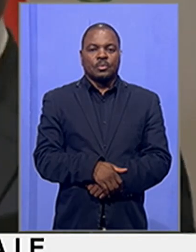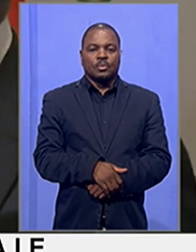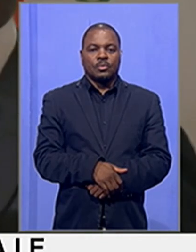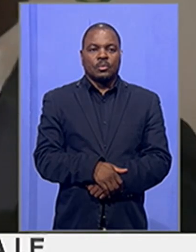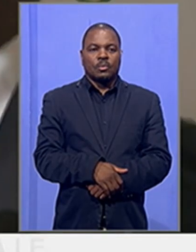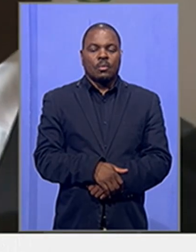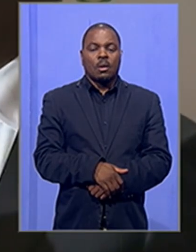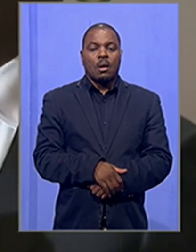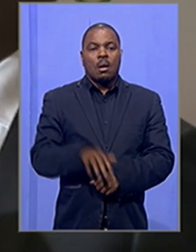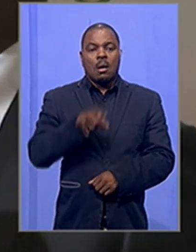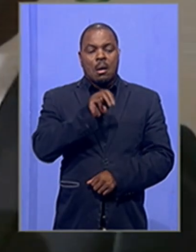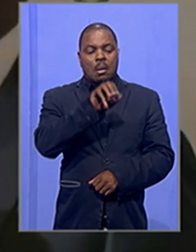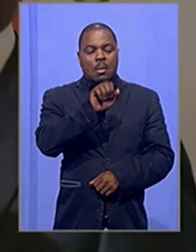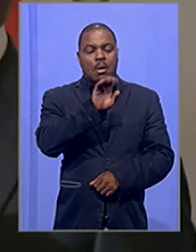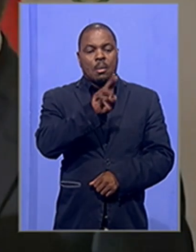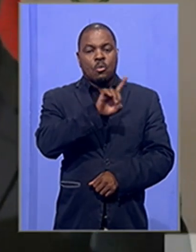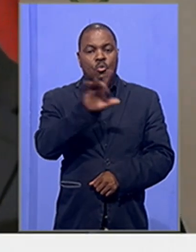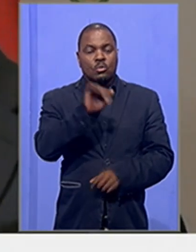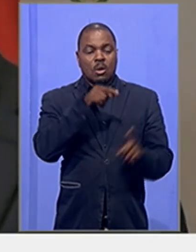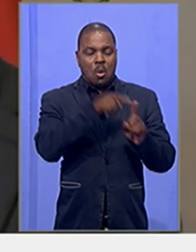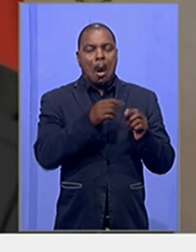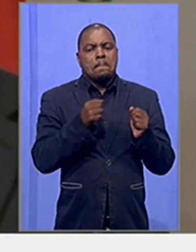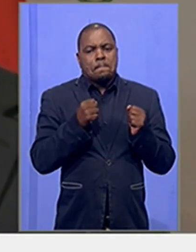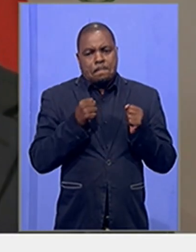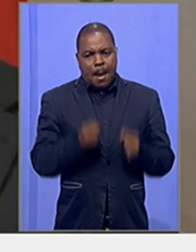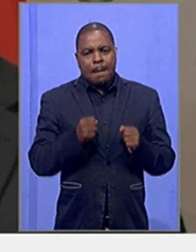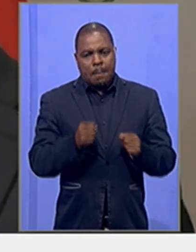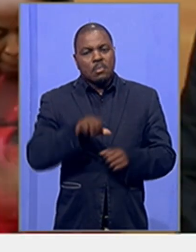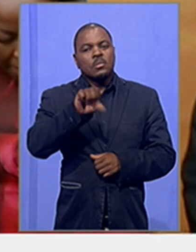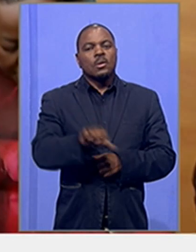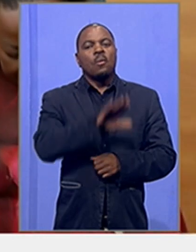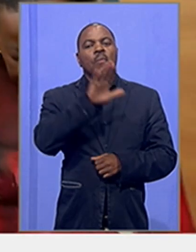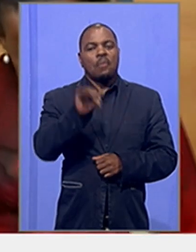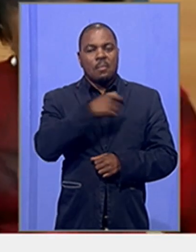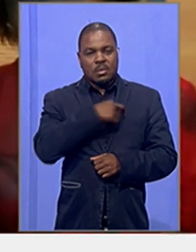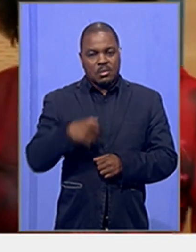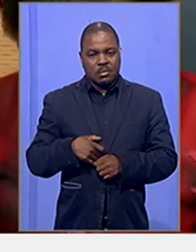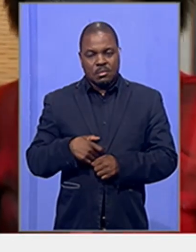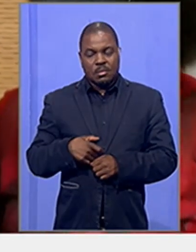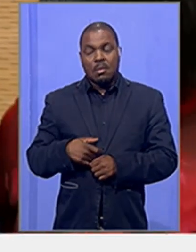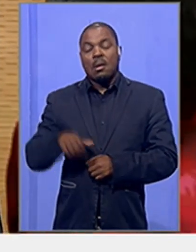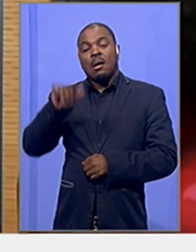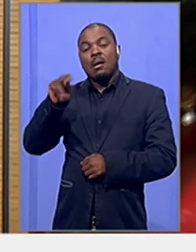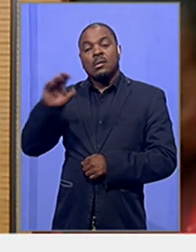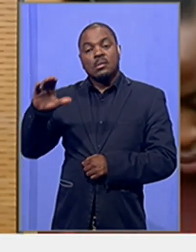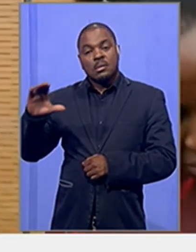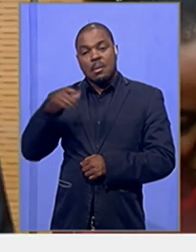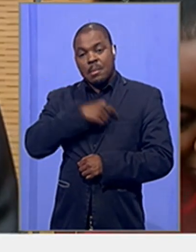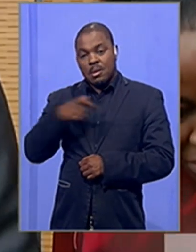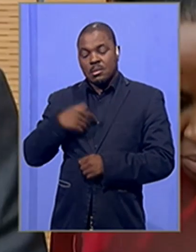David Mabuza is le motlatša-presidente wa naga. Taba ye e netefaditše ke motlatša-presidente wa ANC Paul